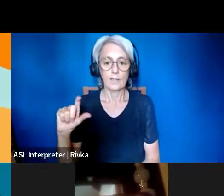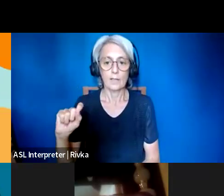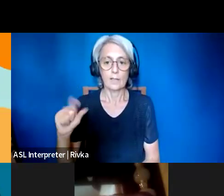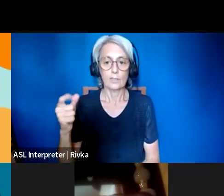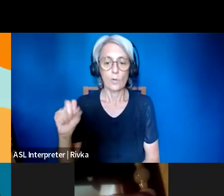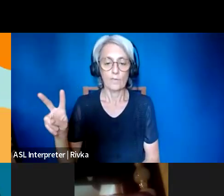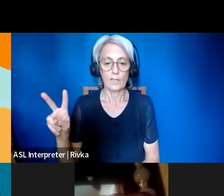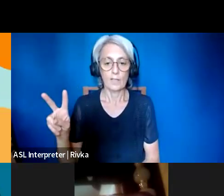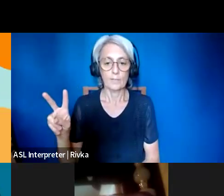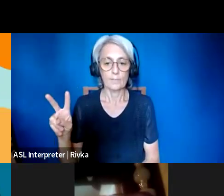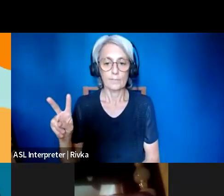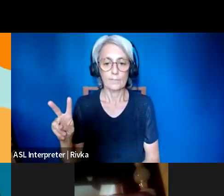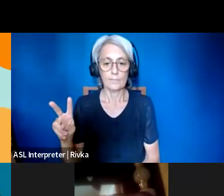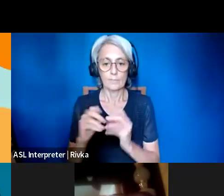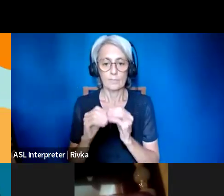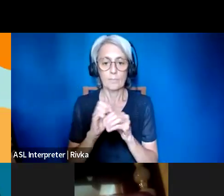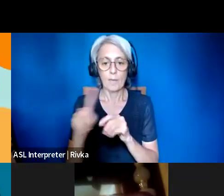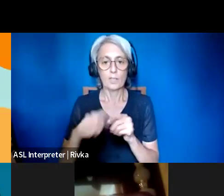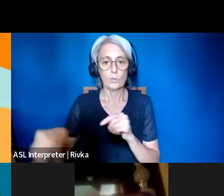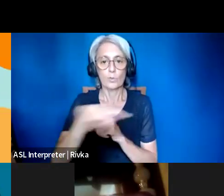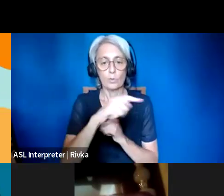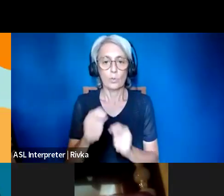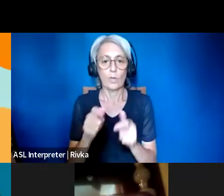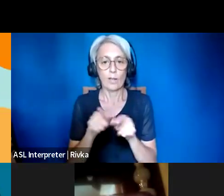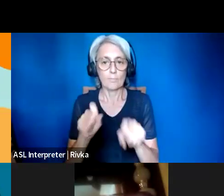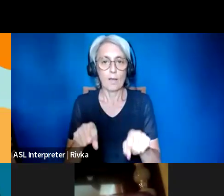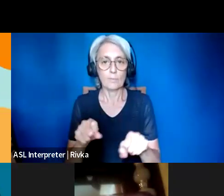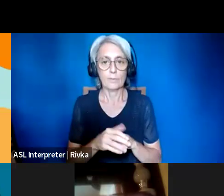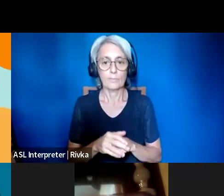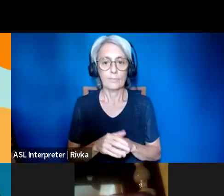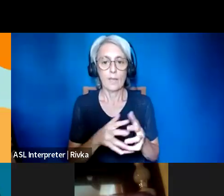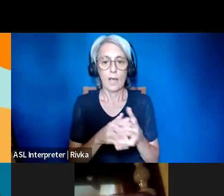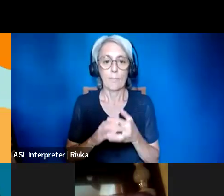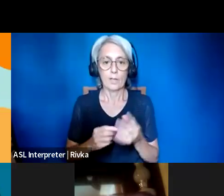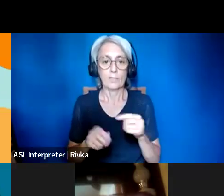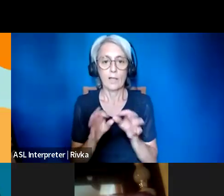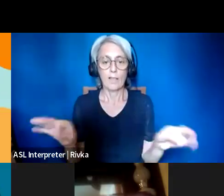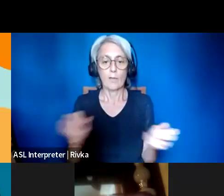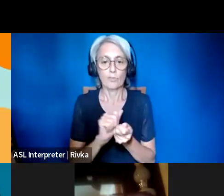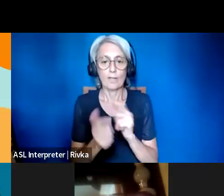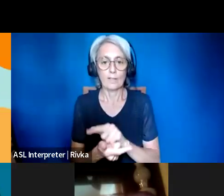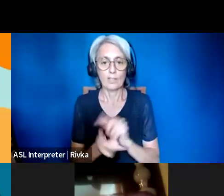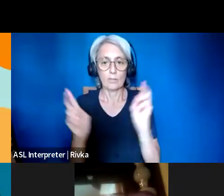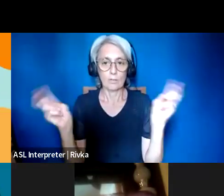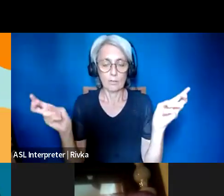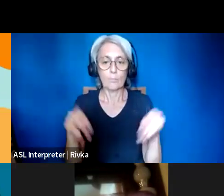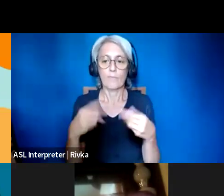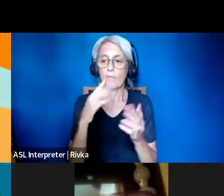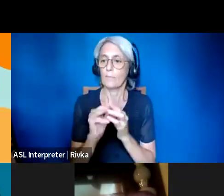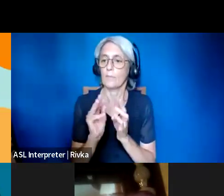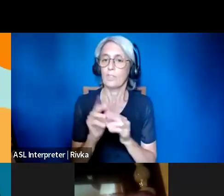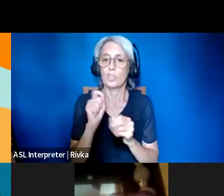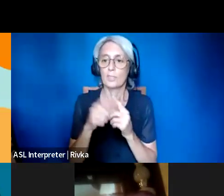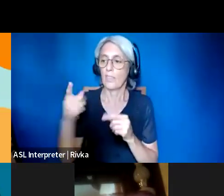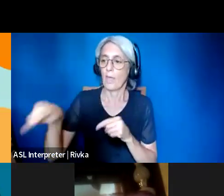transportationeac@dot.ca.gov. We will have them returned to you as quickly as possible. American Sign Language translation is being provided for this meeting. You should see them on your